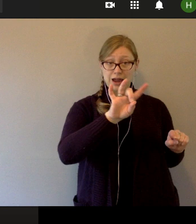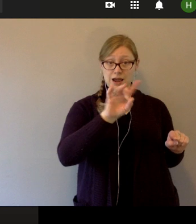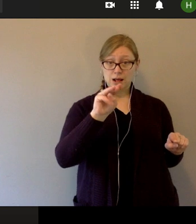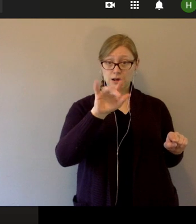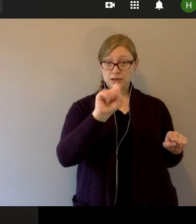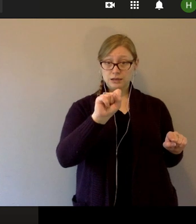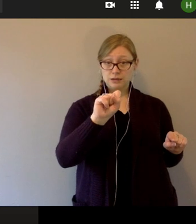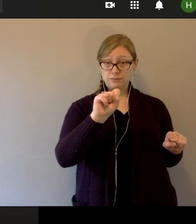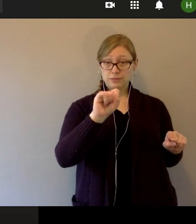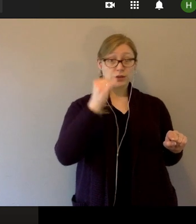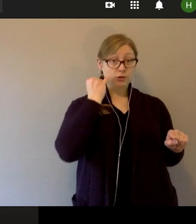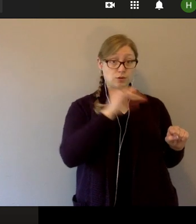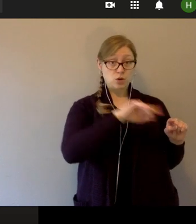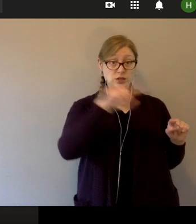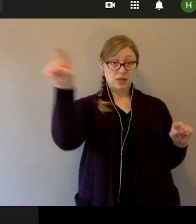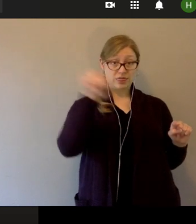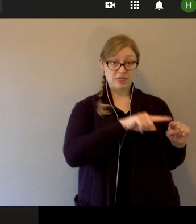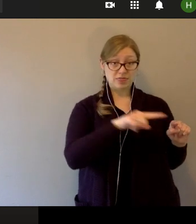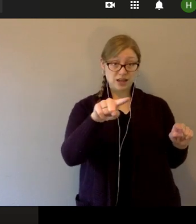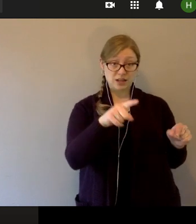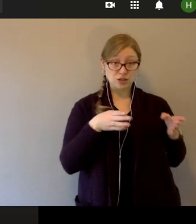closed,